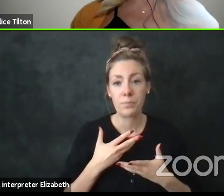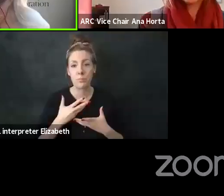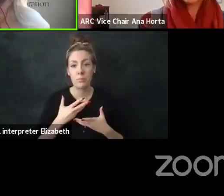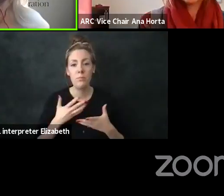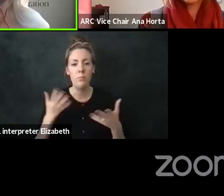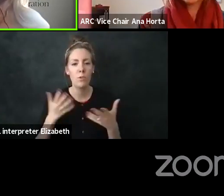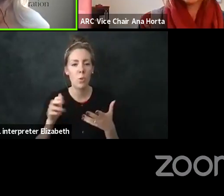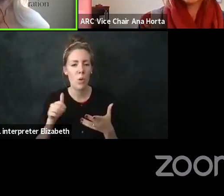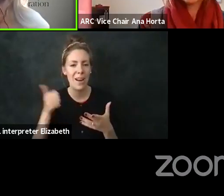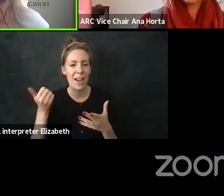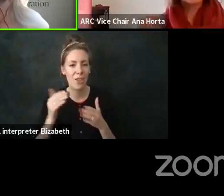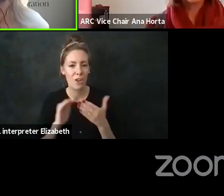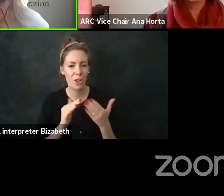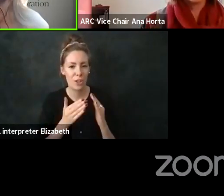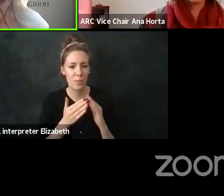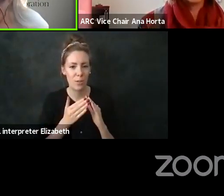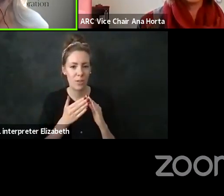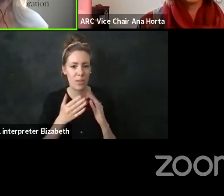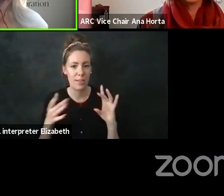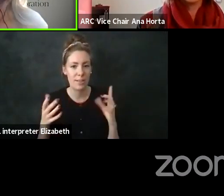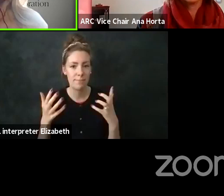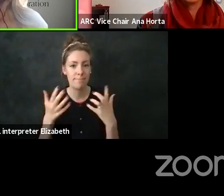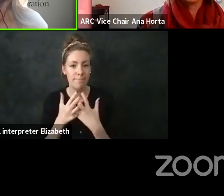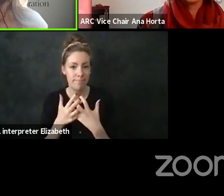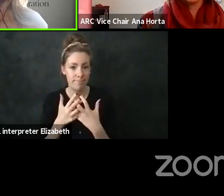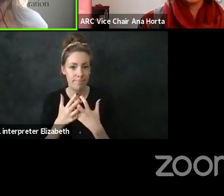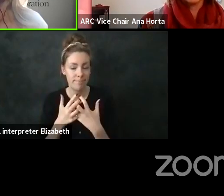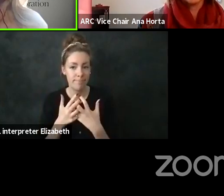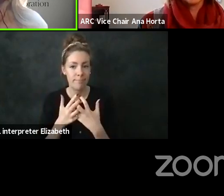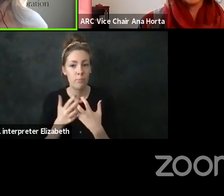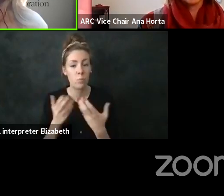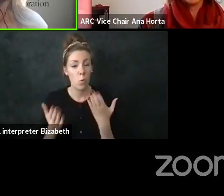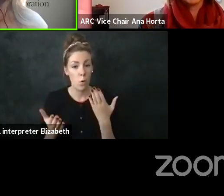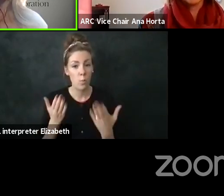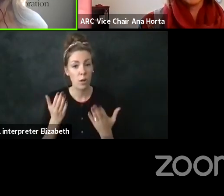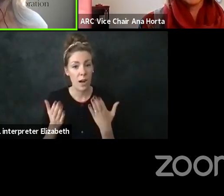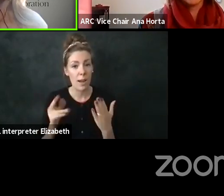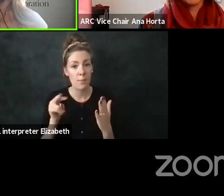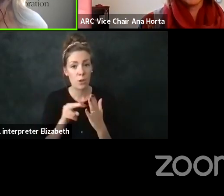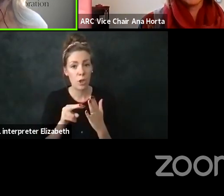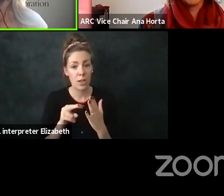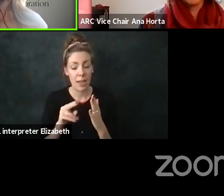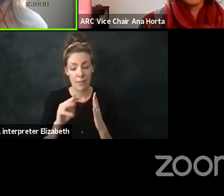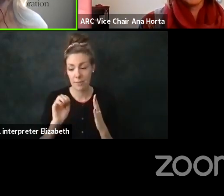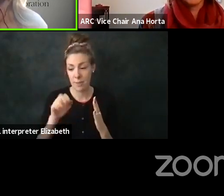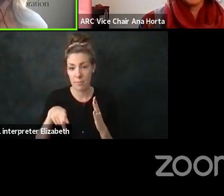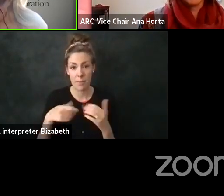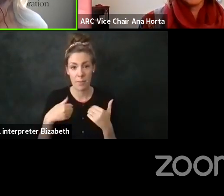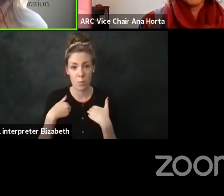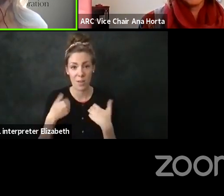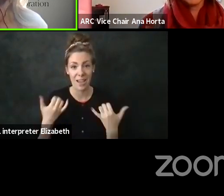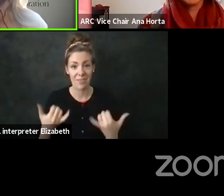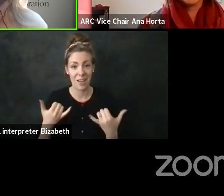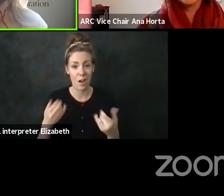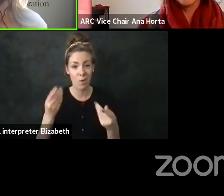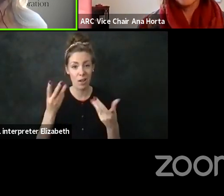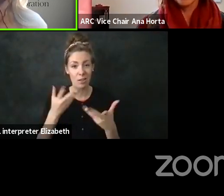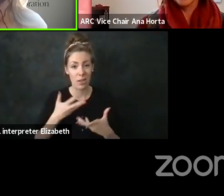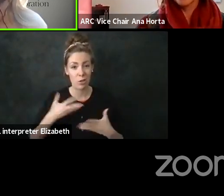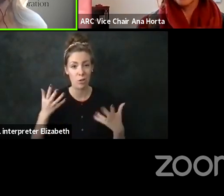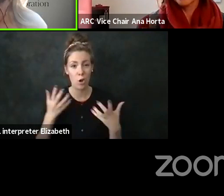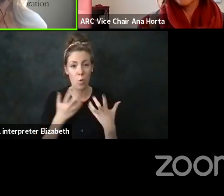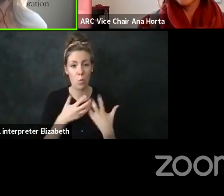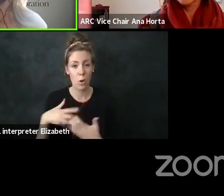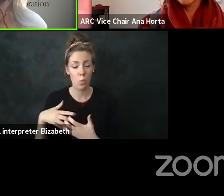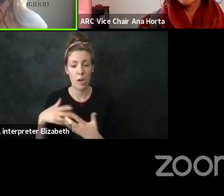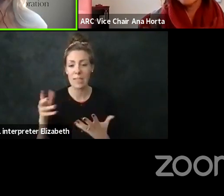what other communities align with it, or perhaps look at the existing map and give us an idea of what works and what